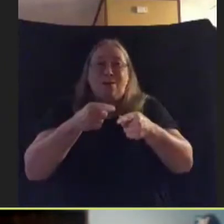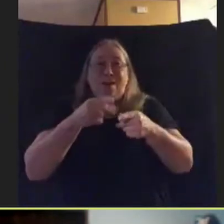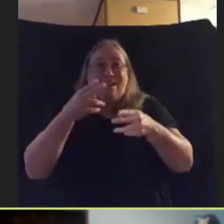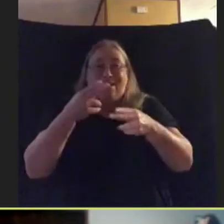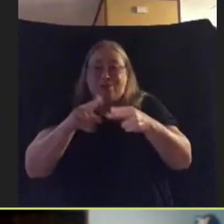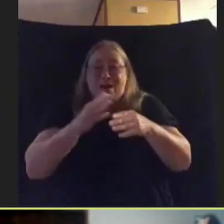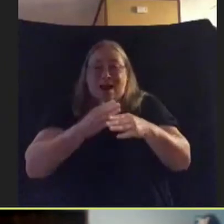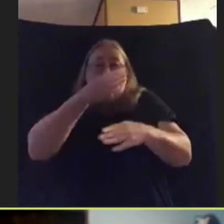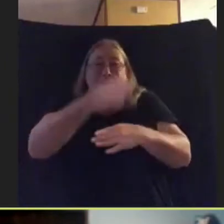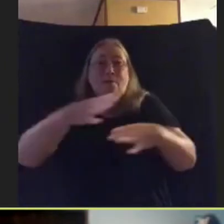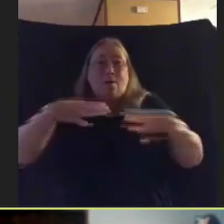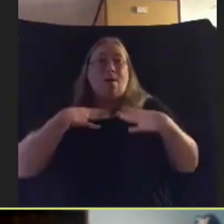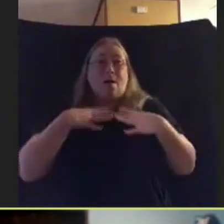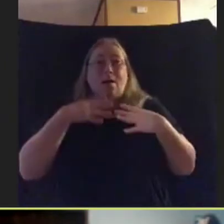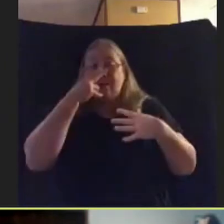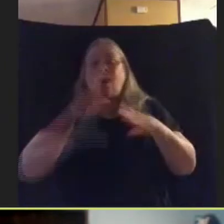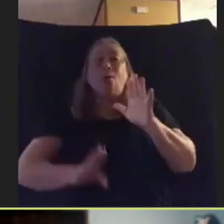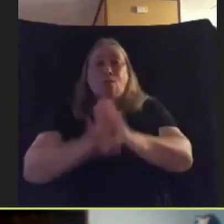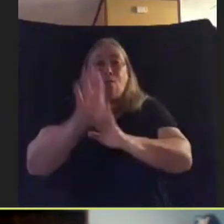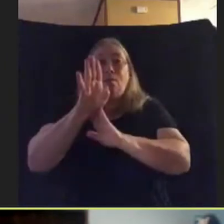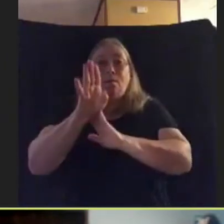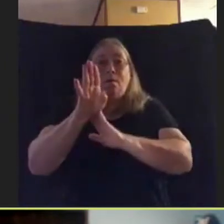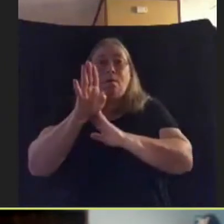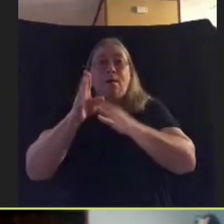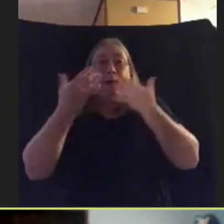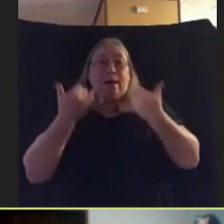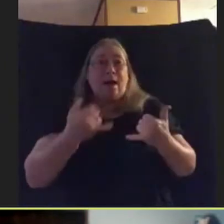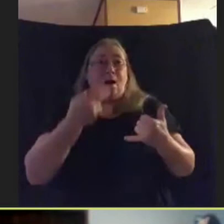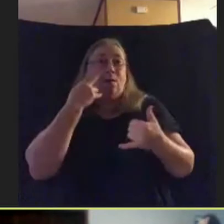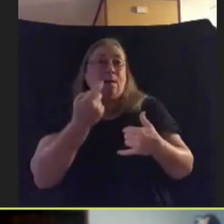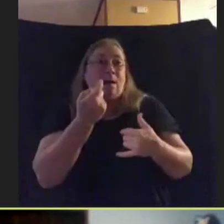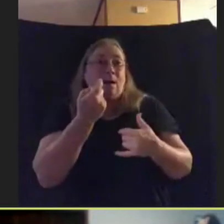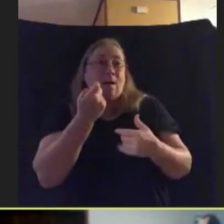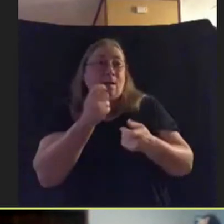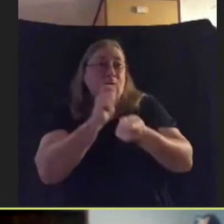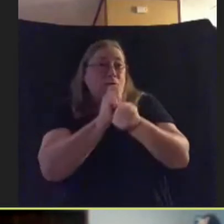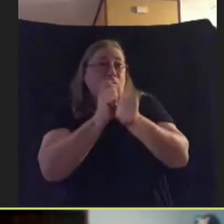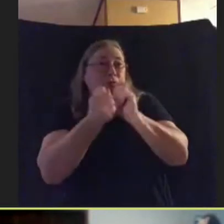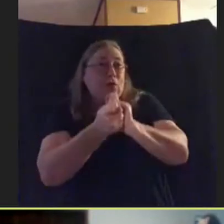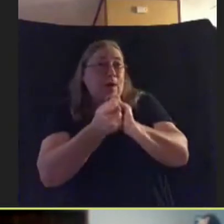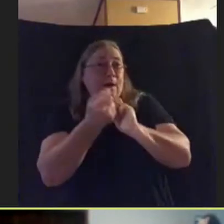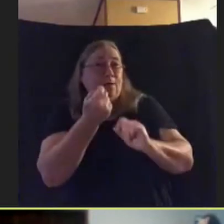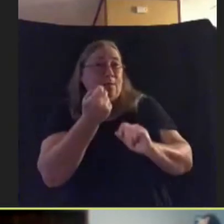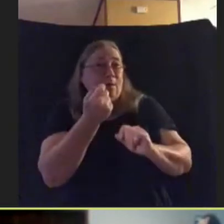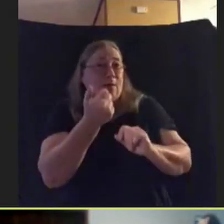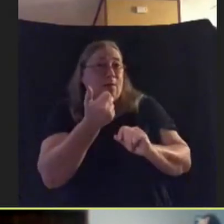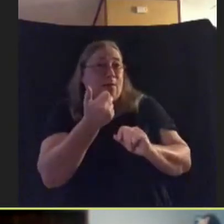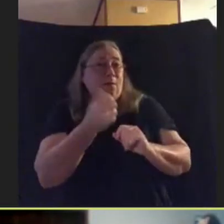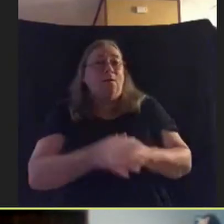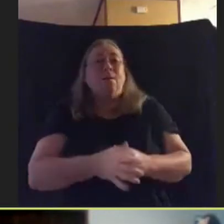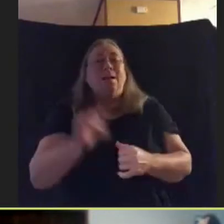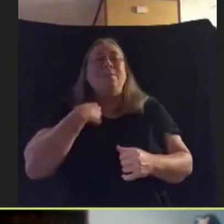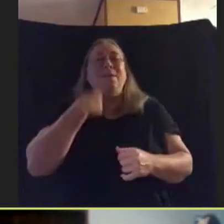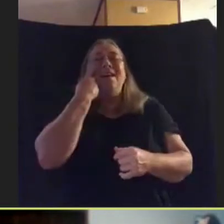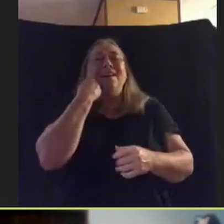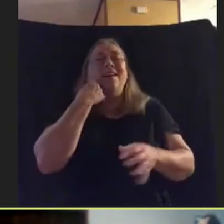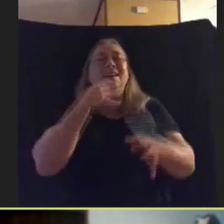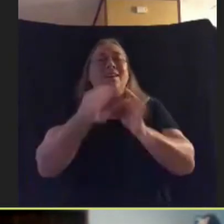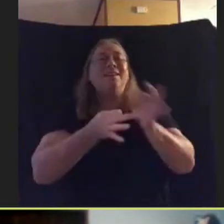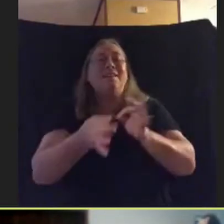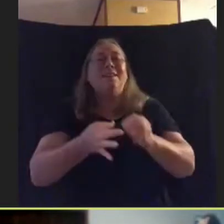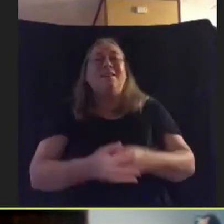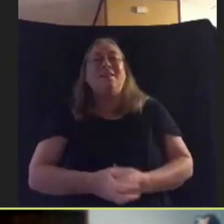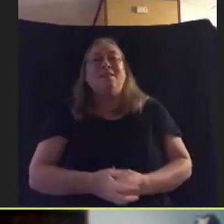think we've seen a little bit of moderation in our cases, and like I described earlier, a bit of a